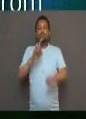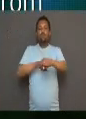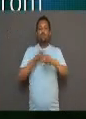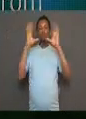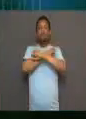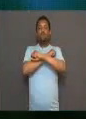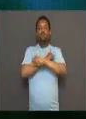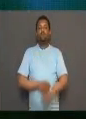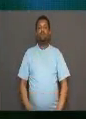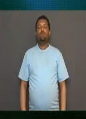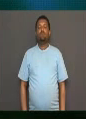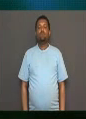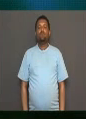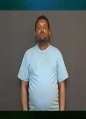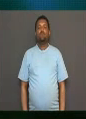Time's up.